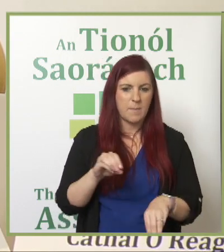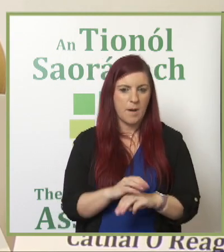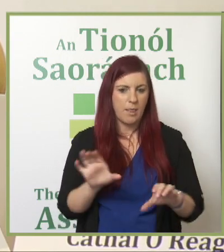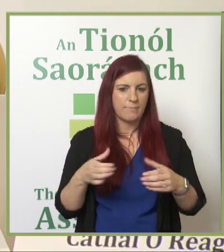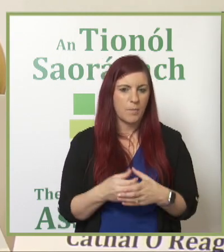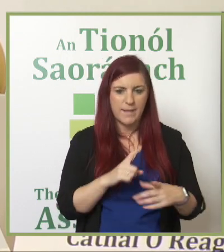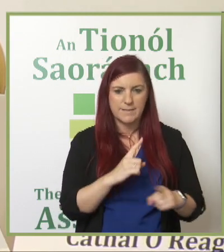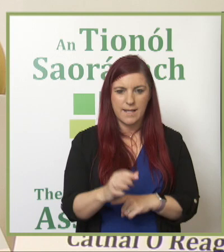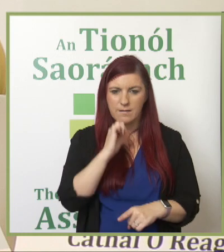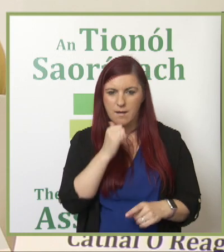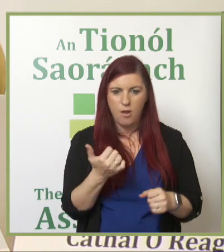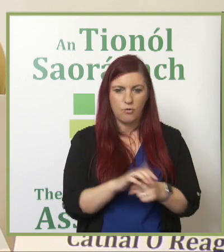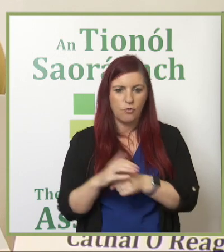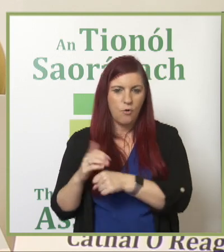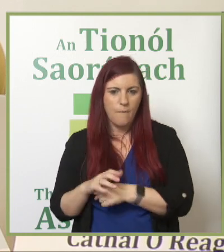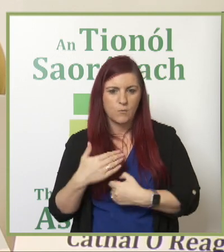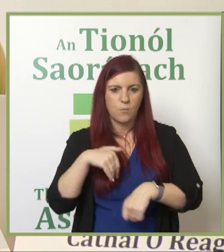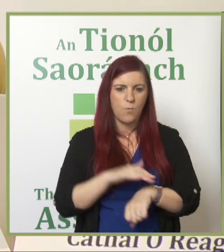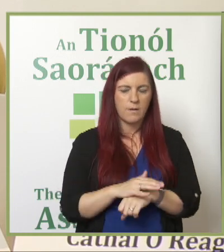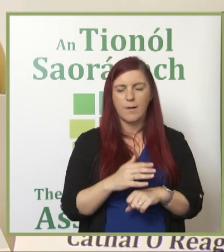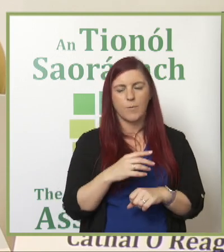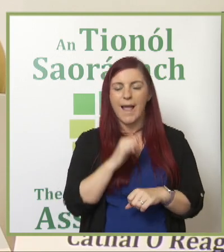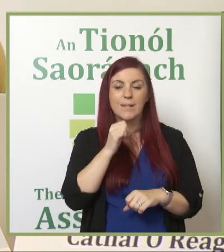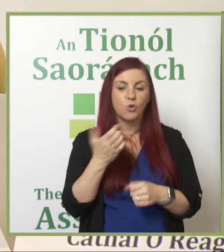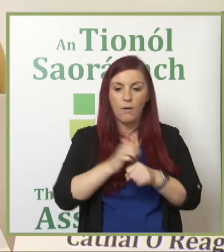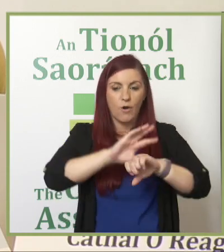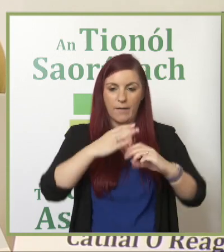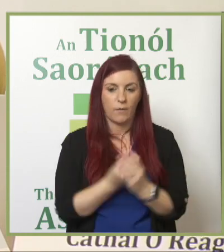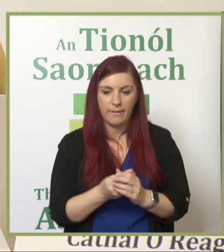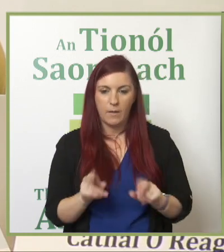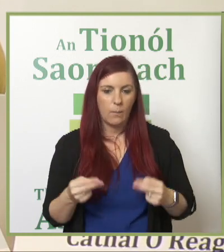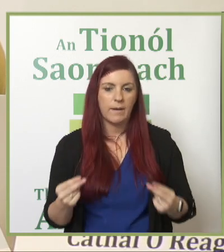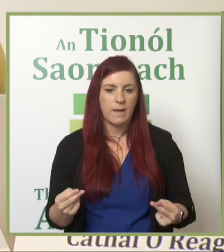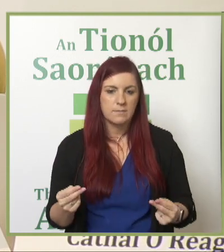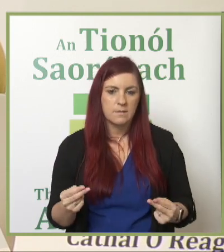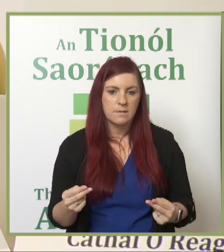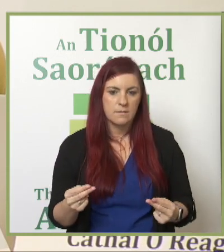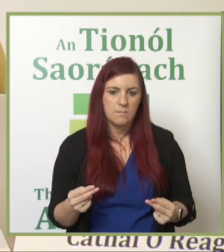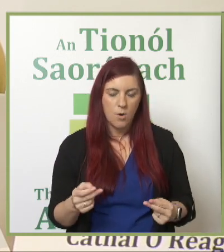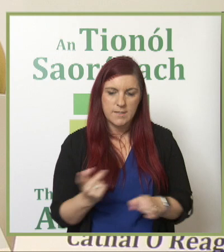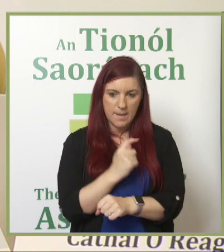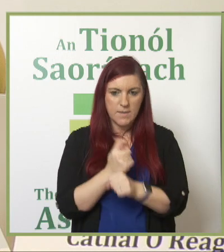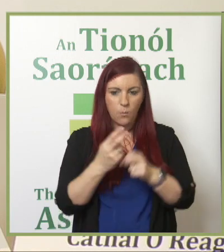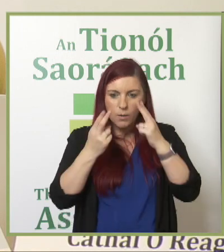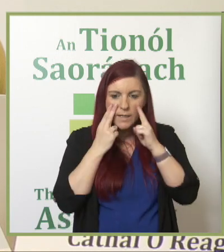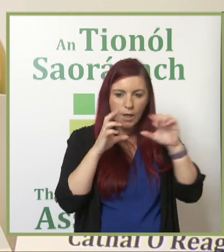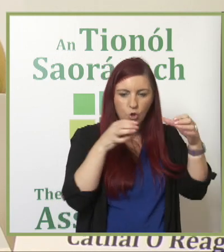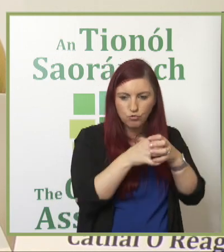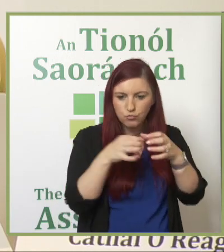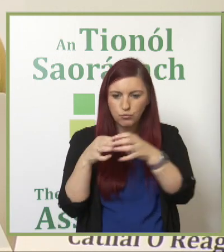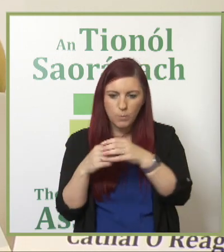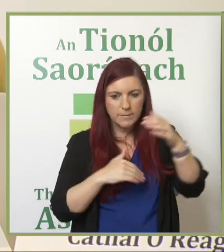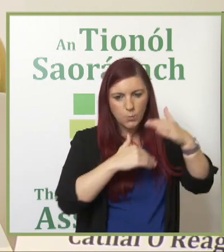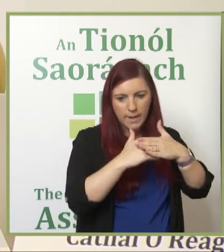covered where people will say you haven't covered something, you haven't covered wire X. We need to keep the groups quite tight, and I'm anxious that we do that, and we have done